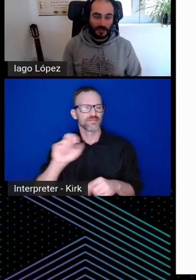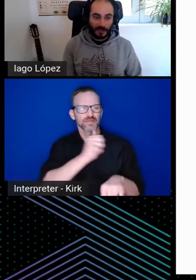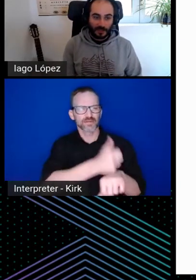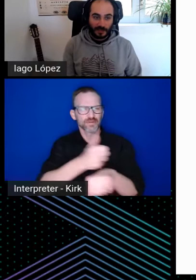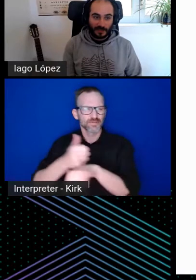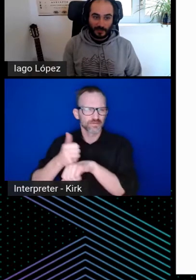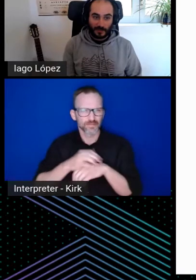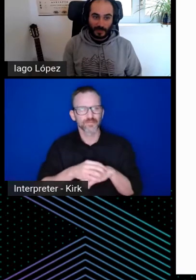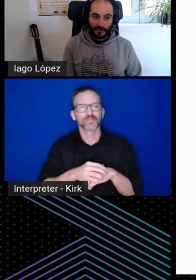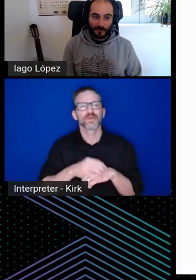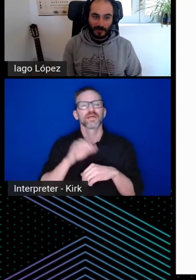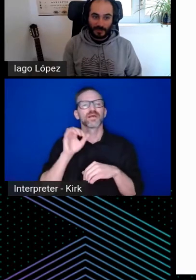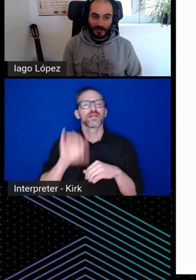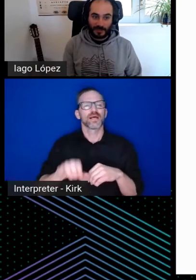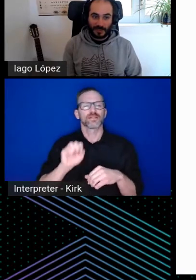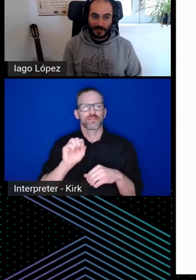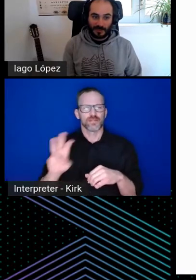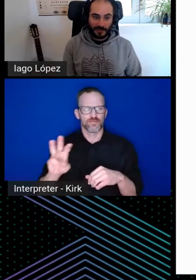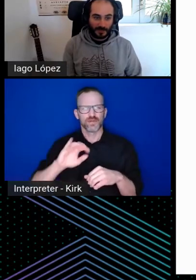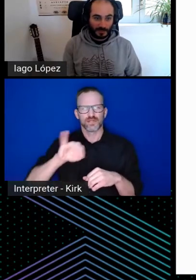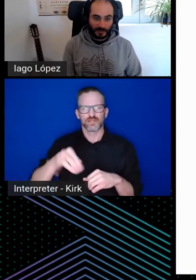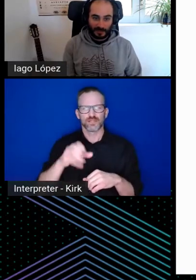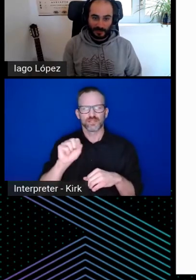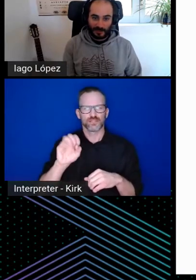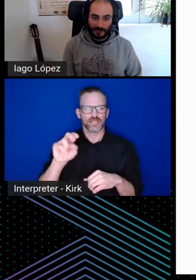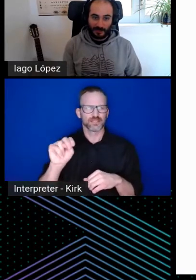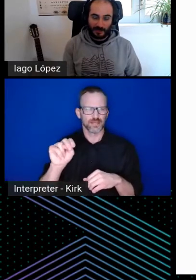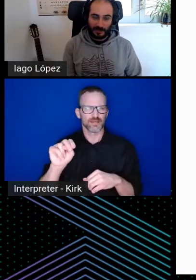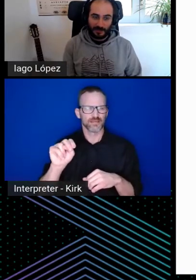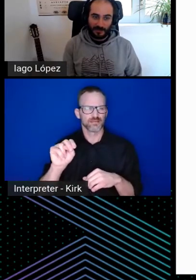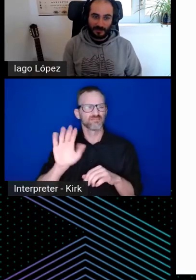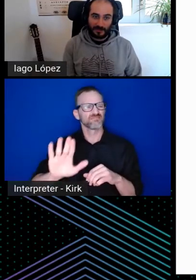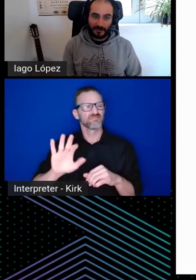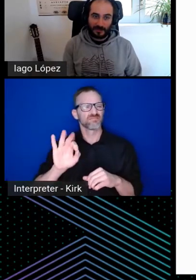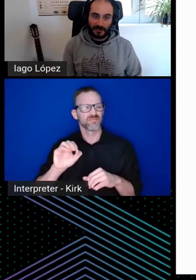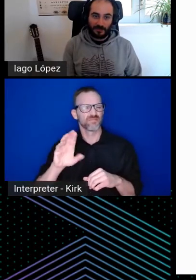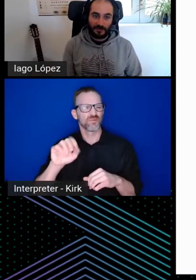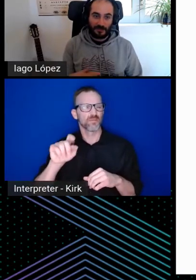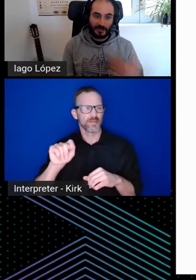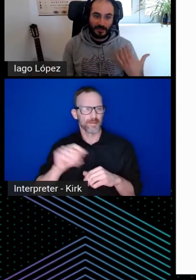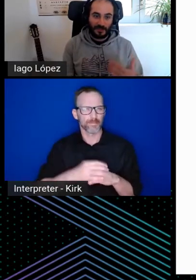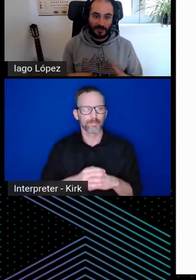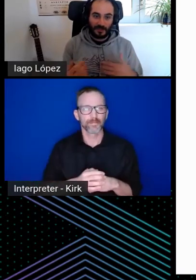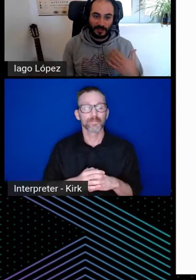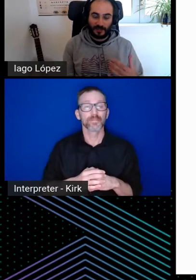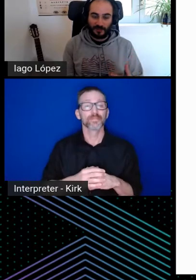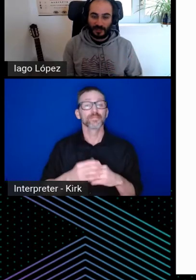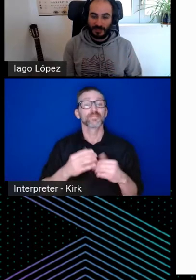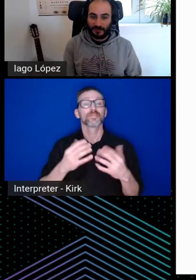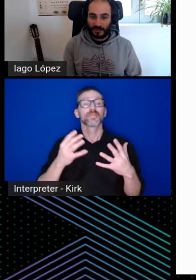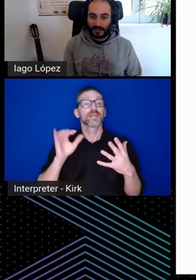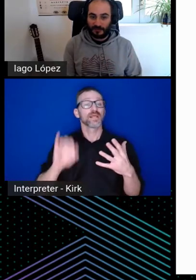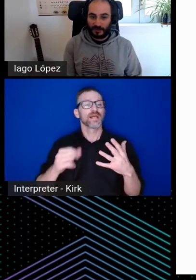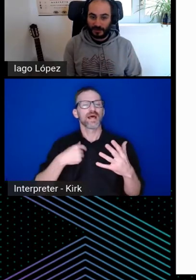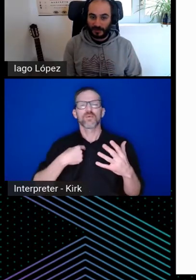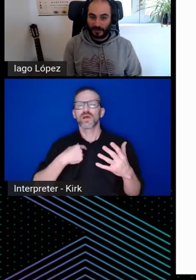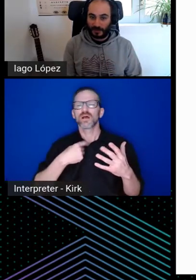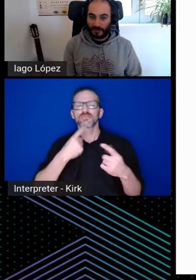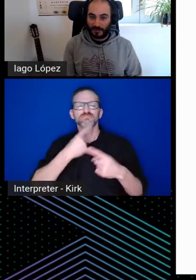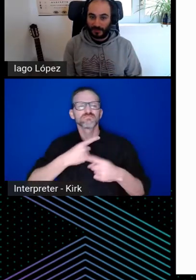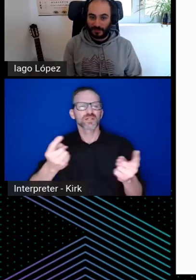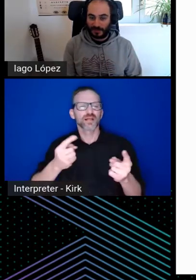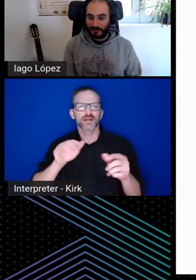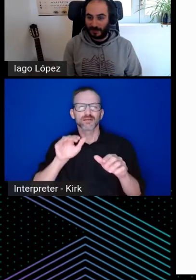Ignition. So the format is JSON, and in this declarative configuration, you just declare what files you want to have on